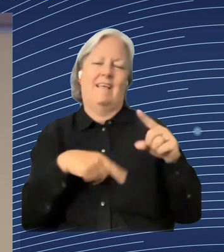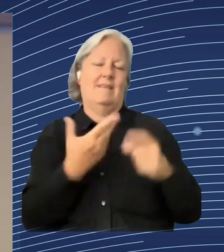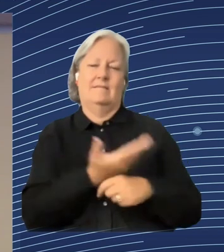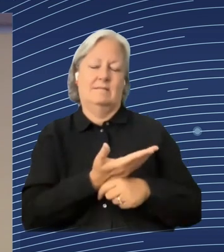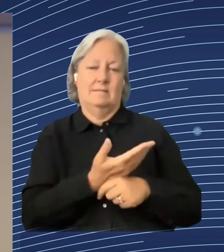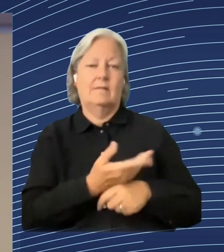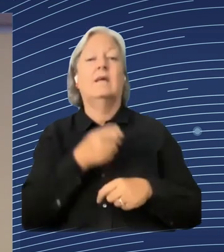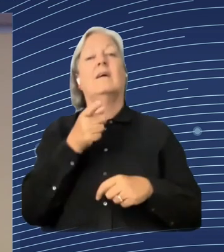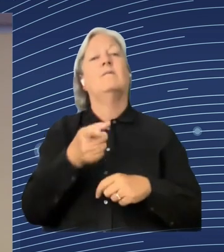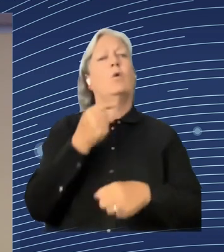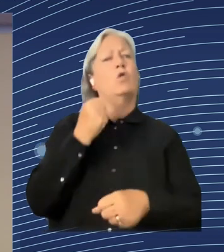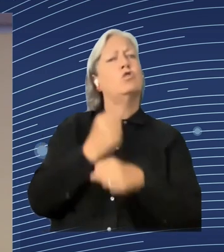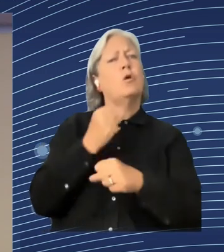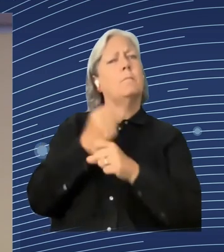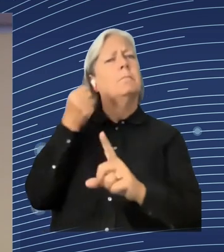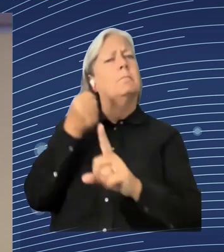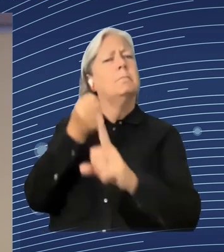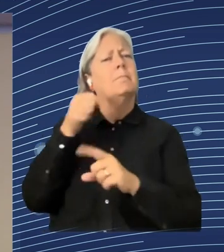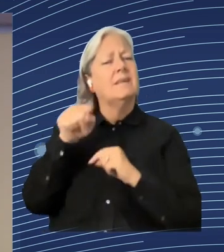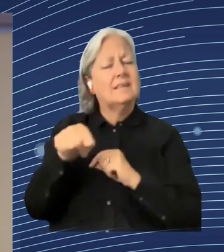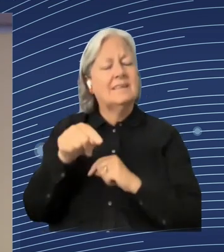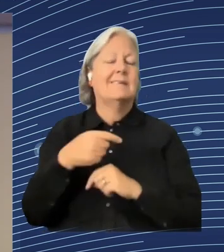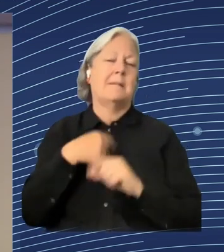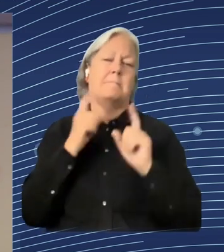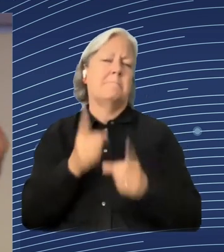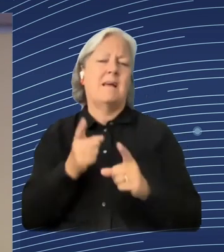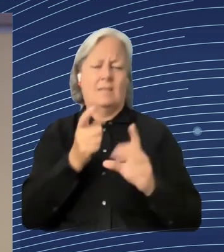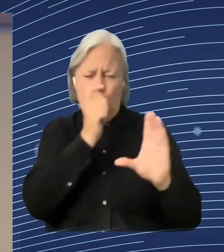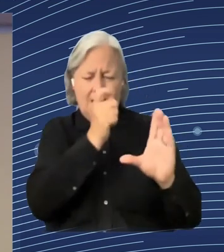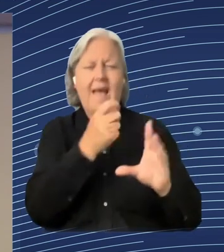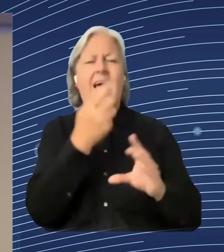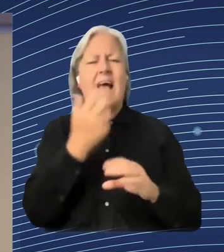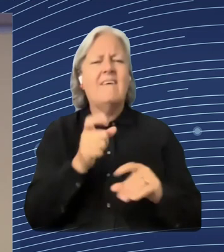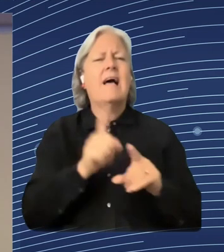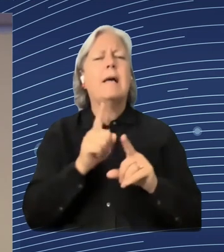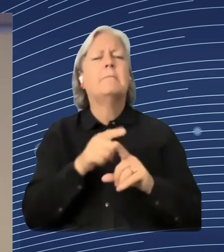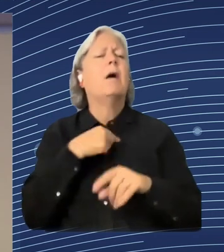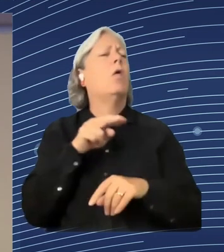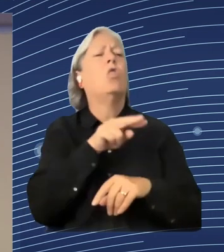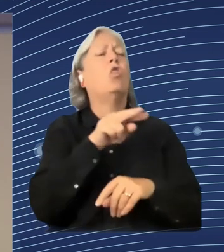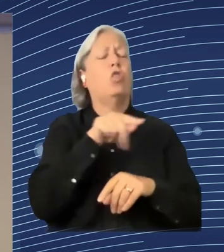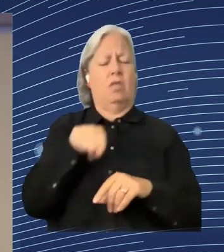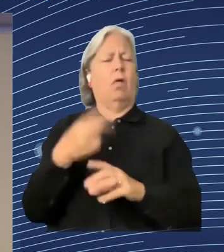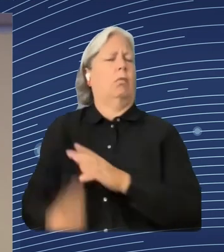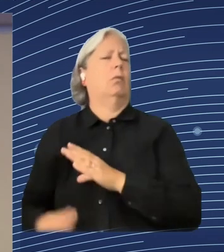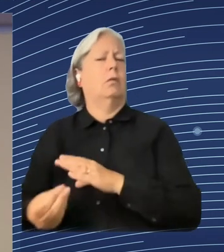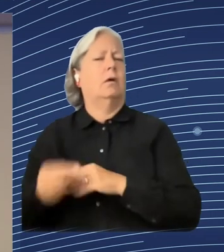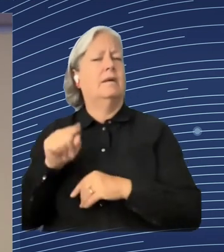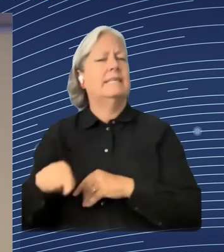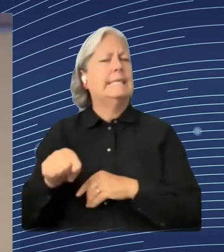think we always need inspectors because the blind spots, always. So I don't see it on that